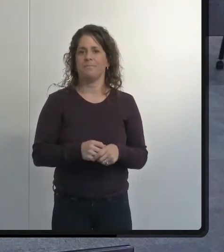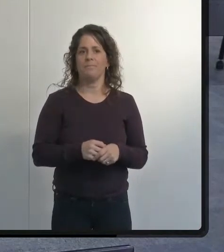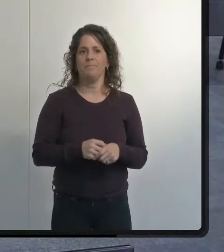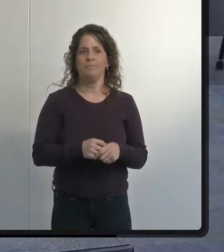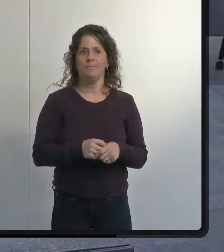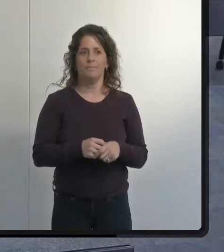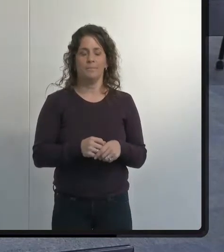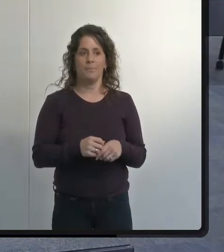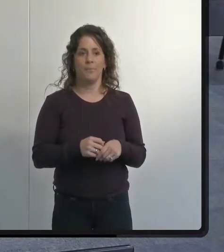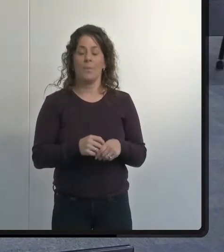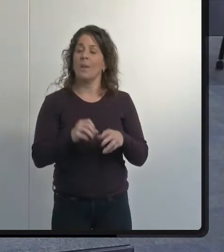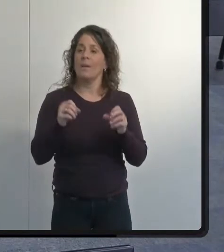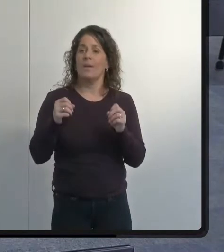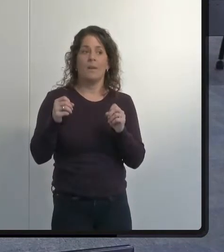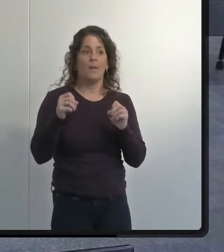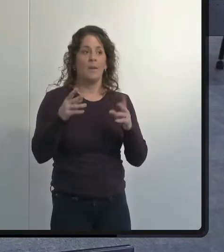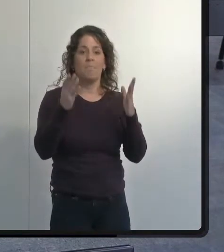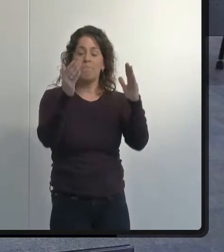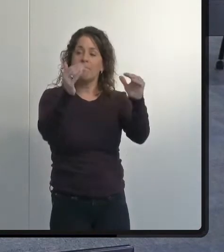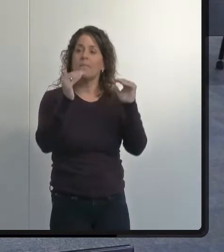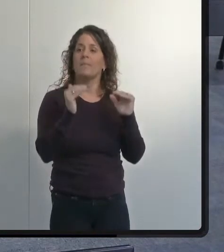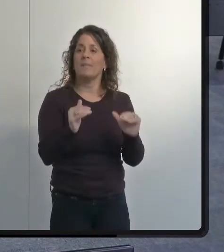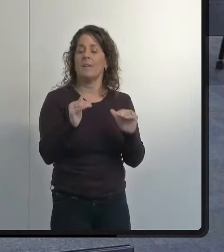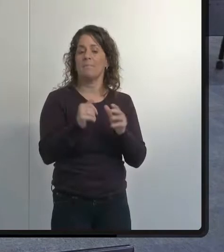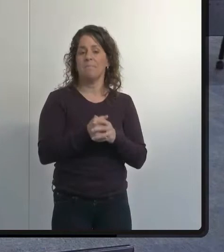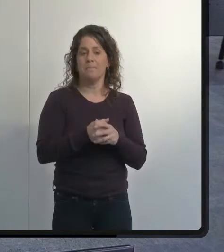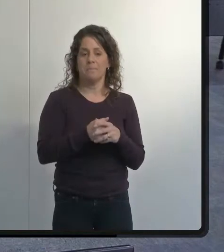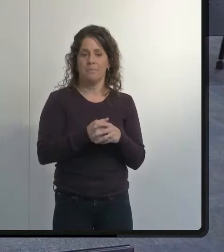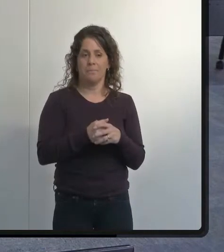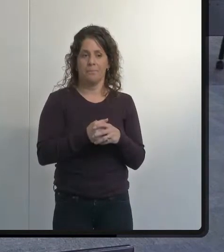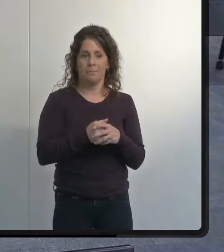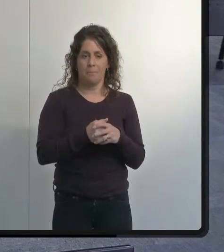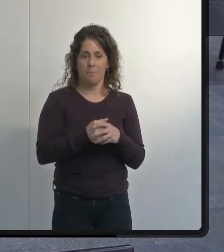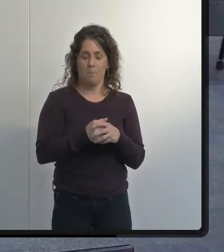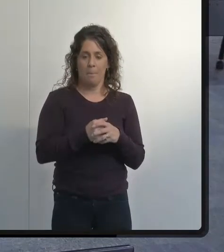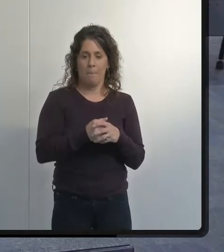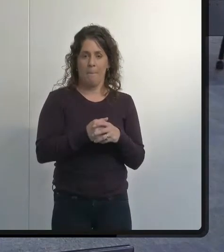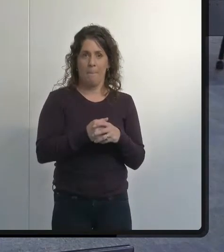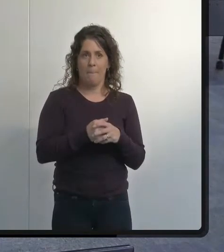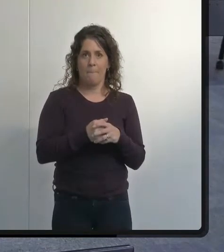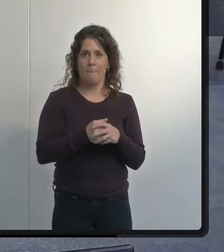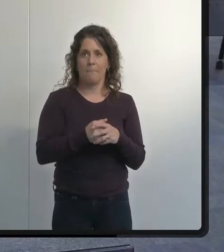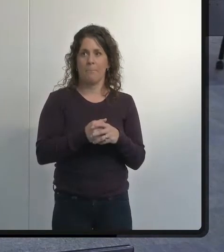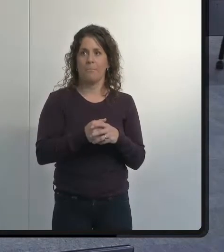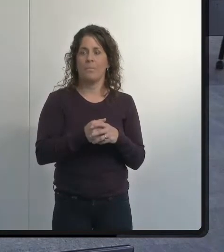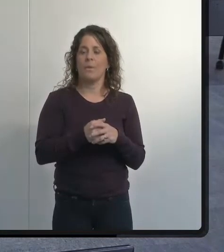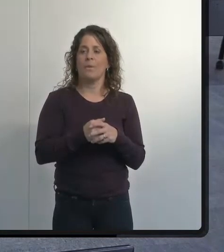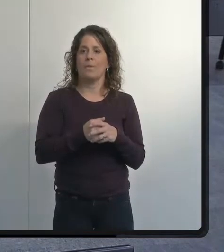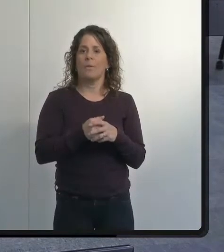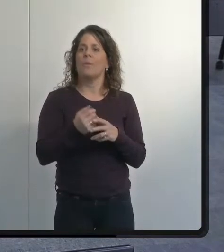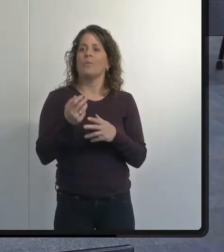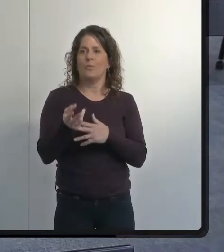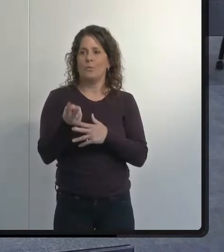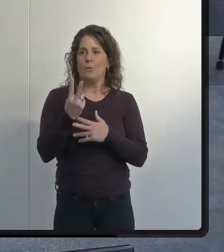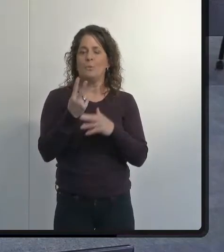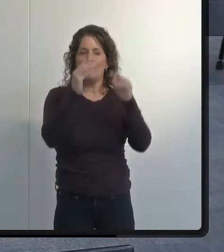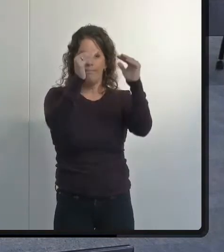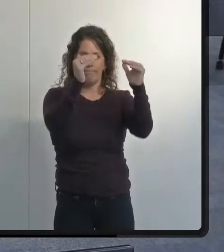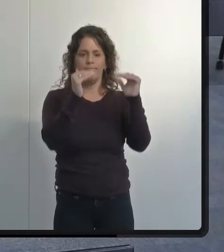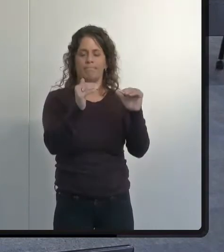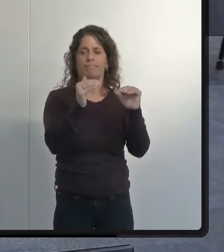Sorry, Reza. Thank you so much. Next up is Nick Masuda with Santa Barbara News Press, who will be followed by Nick Welsh at Santa Barbara Independent.